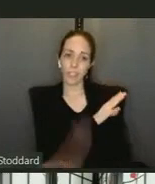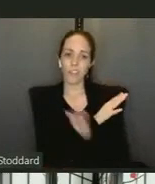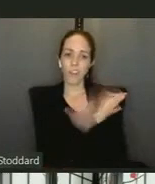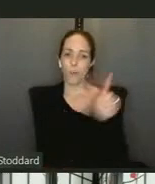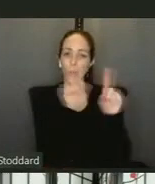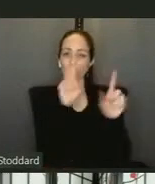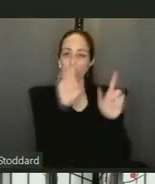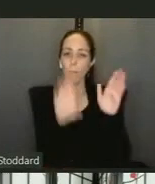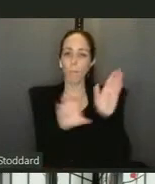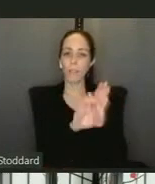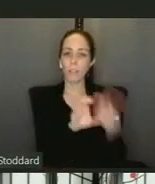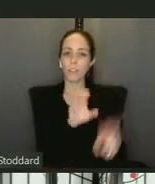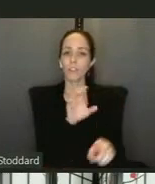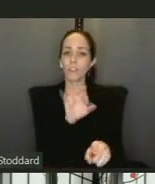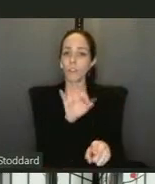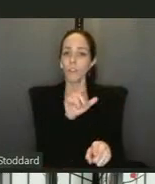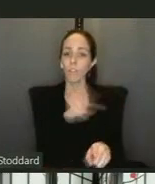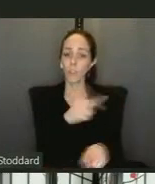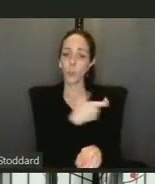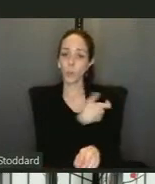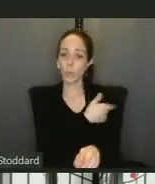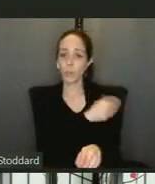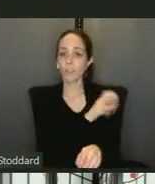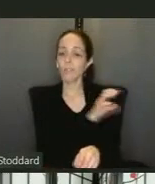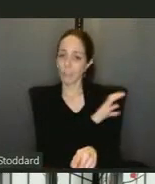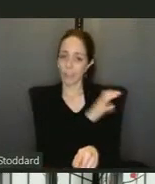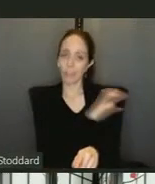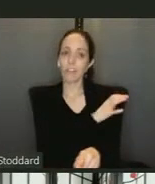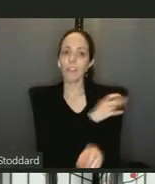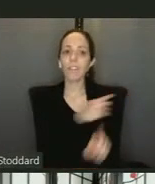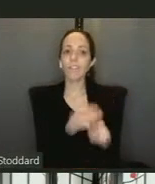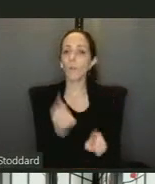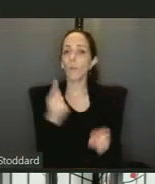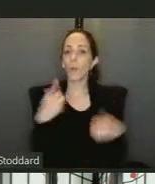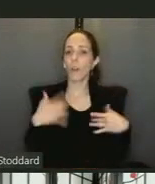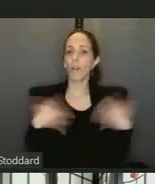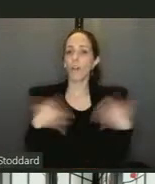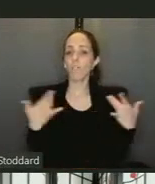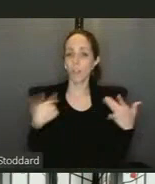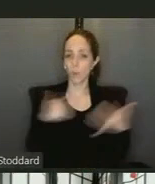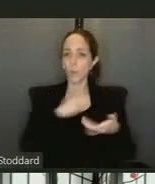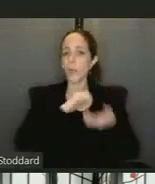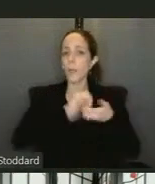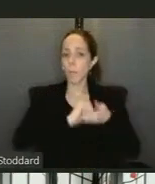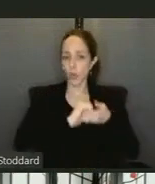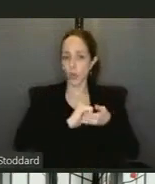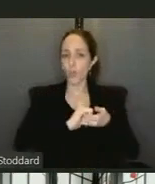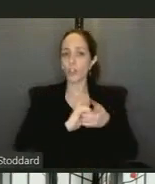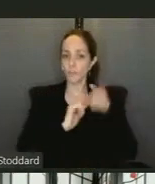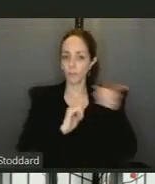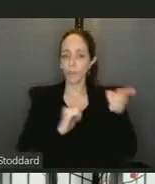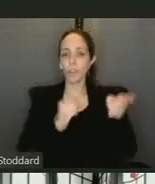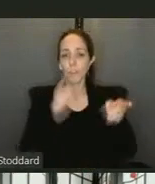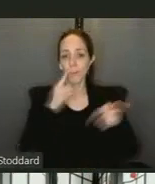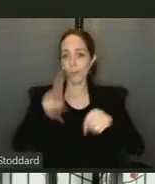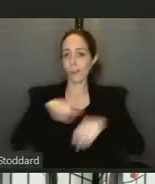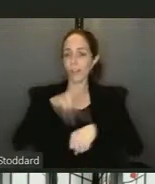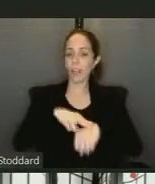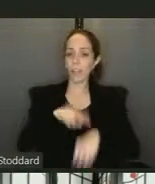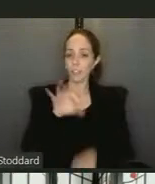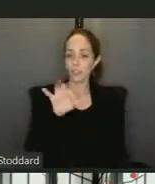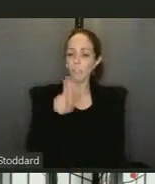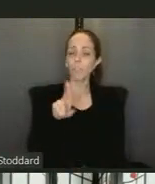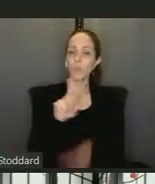mobile clinic, it's actually from one event that we partner with Rosewood Initiative during National Flu Influenza Week, where we